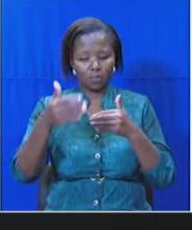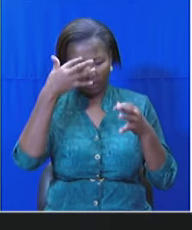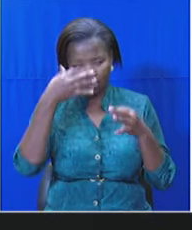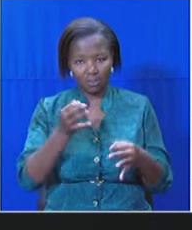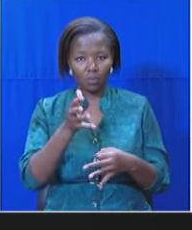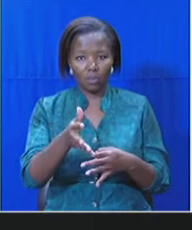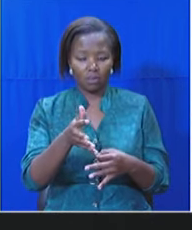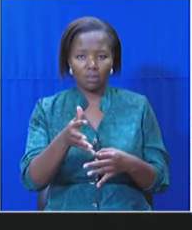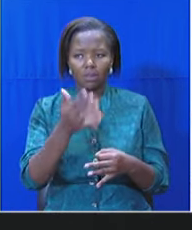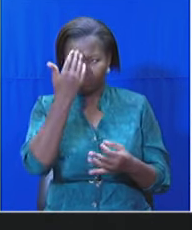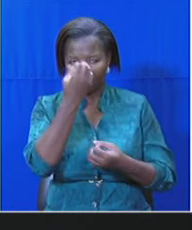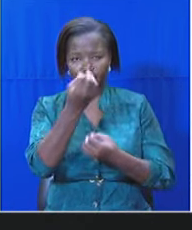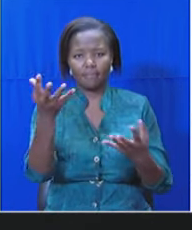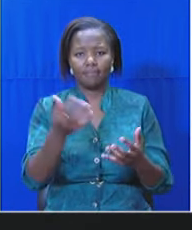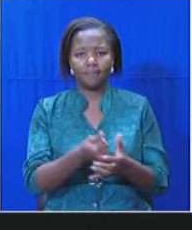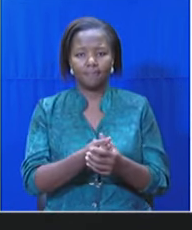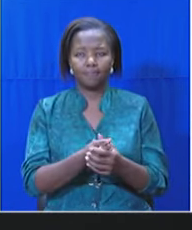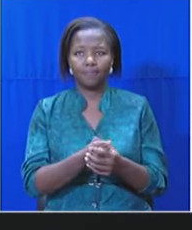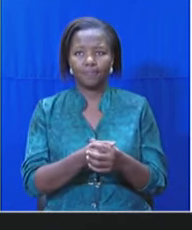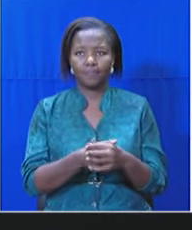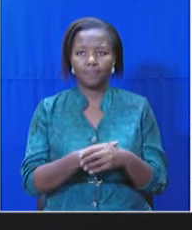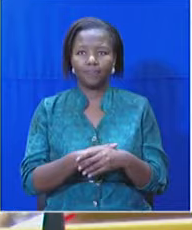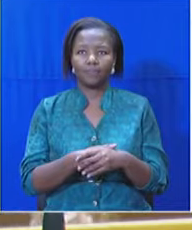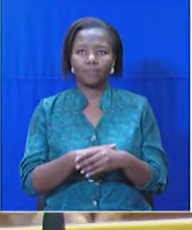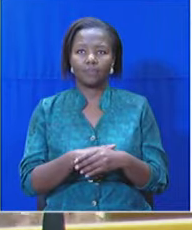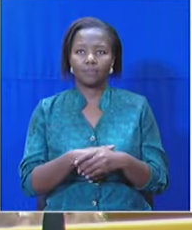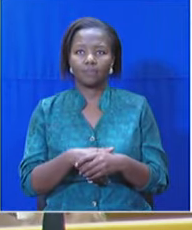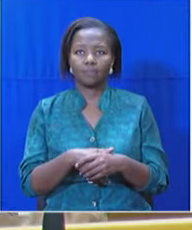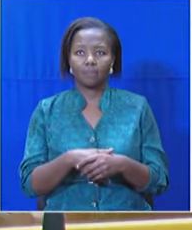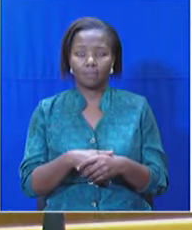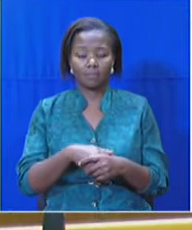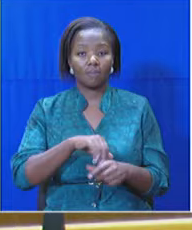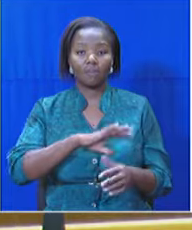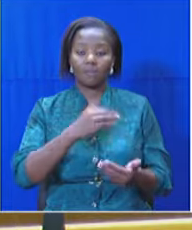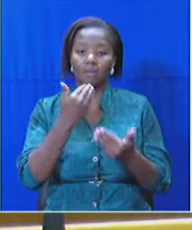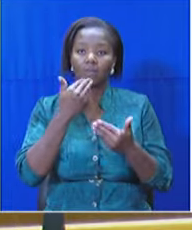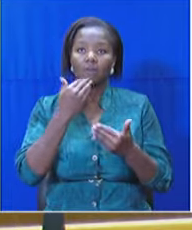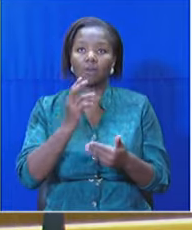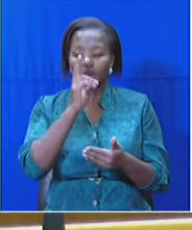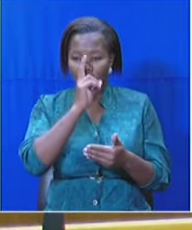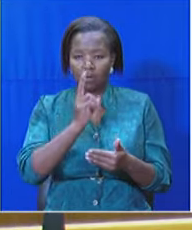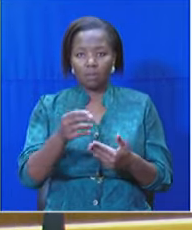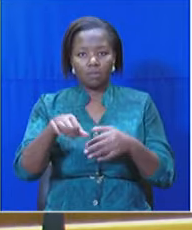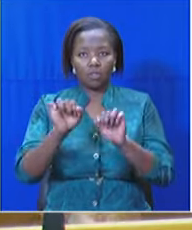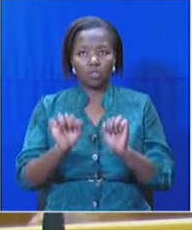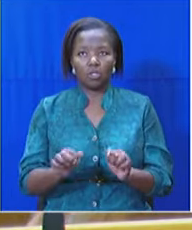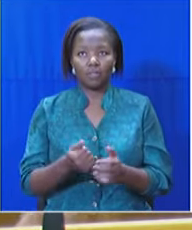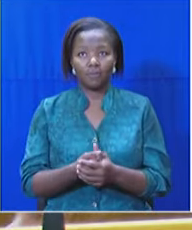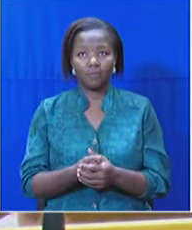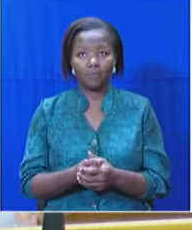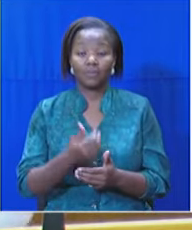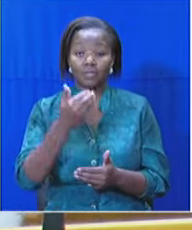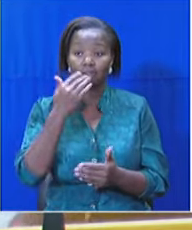ruling. Honorable Member, can you please continue? Thank you, Honorable Chair. Kuzoshunga